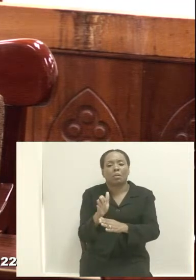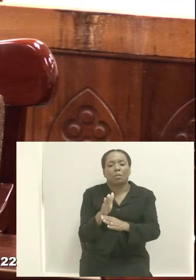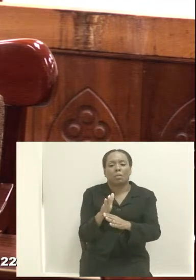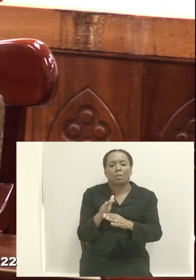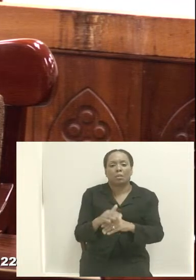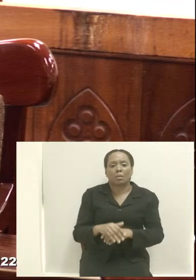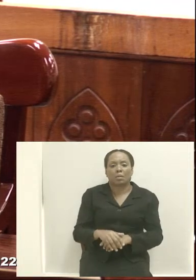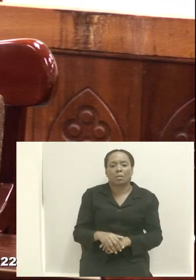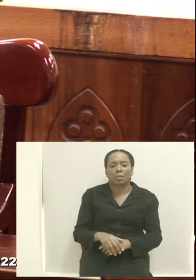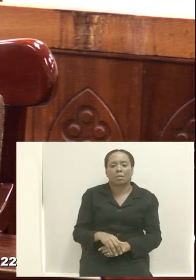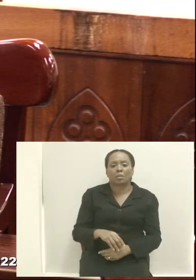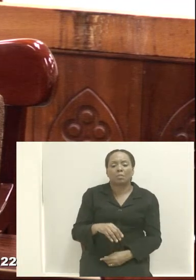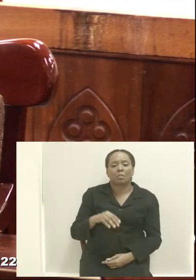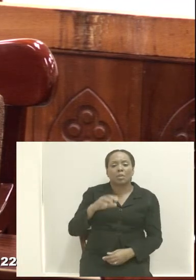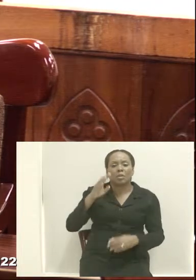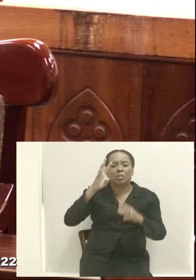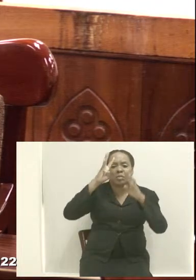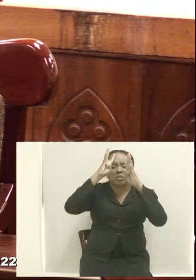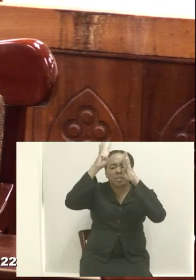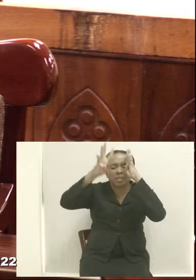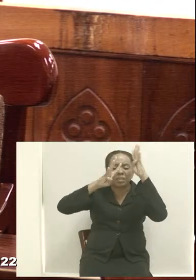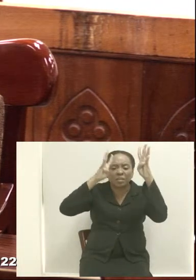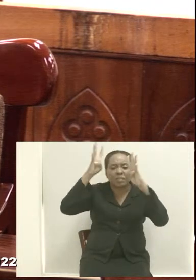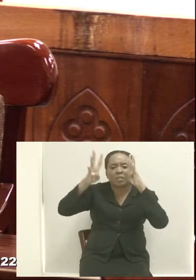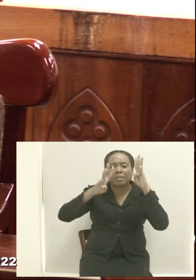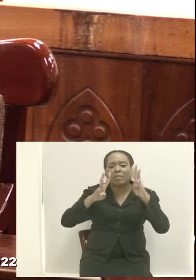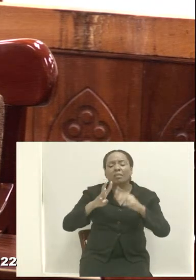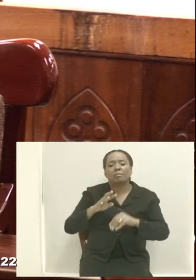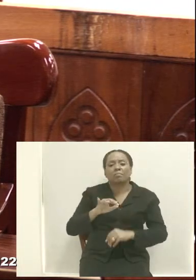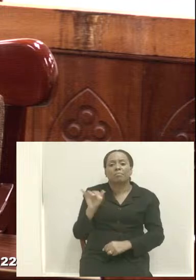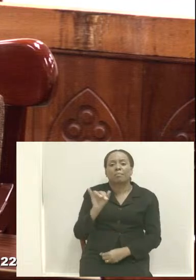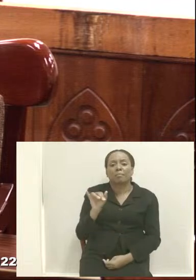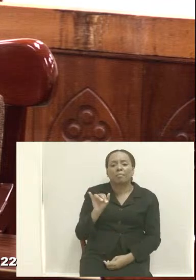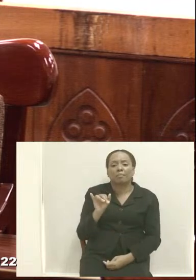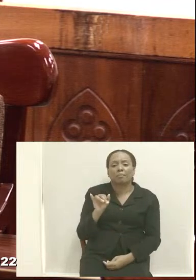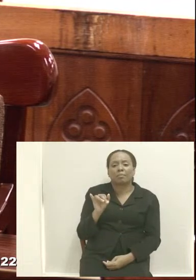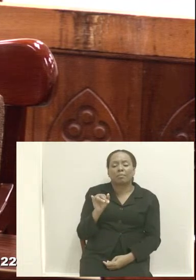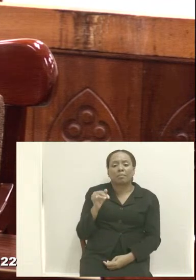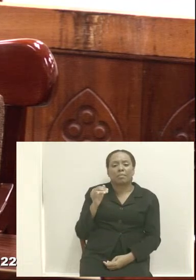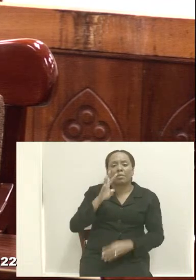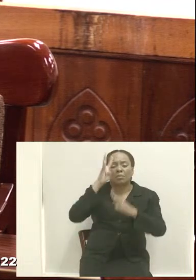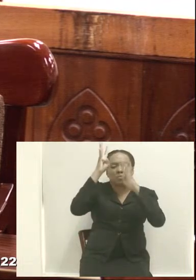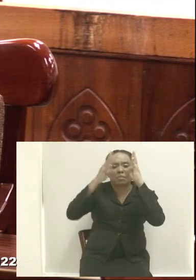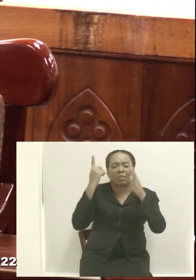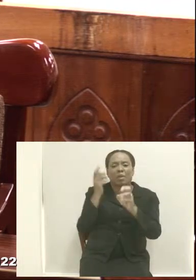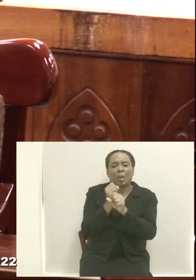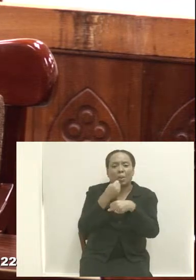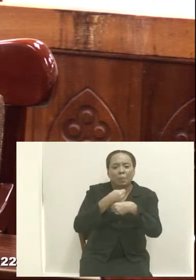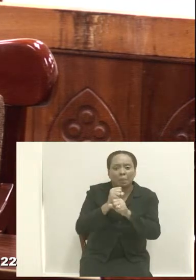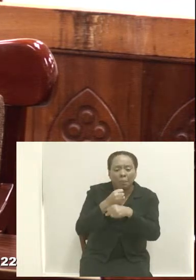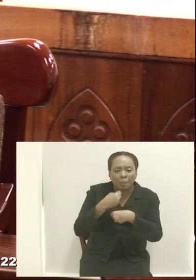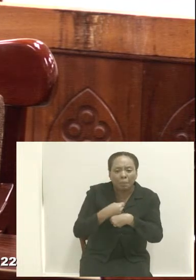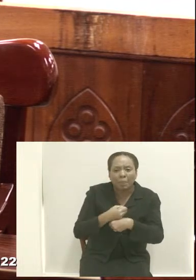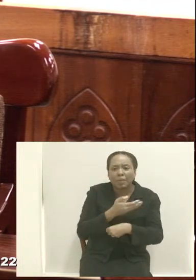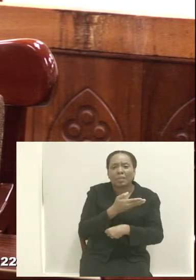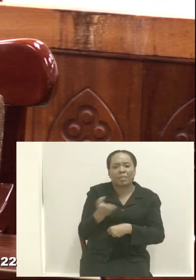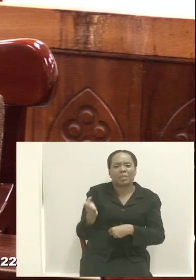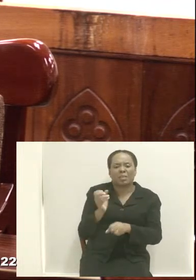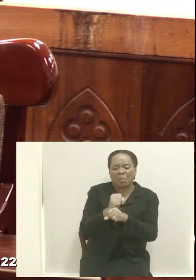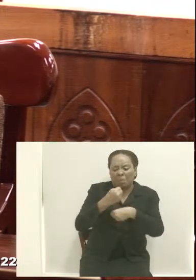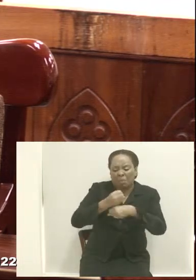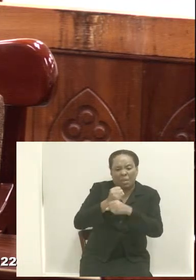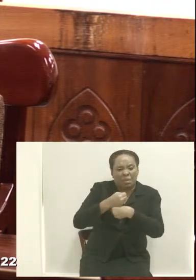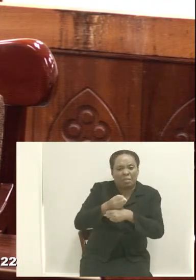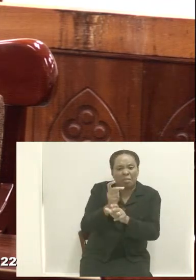the creative intellect even to manufacture material goods. And the